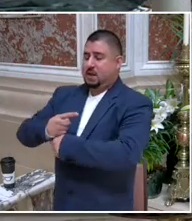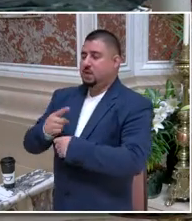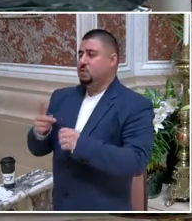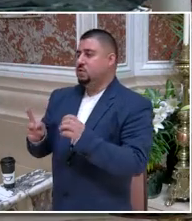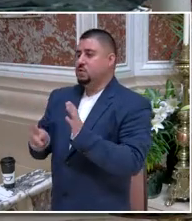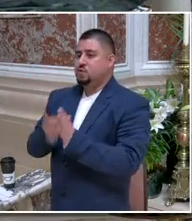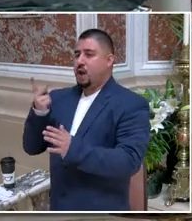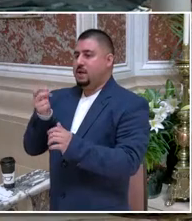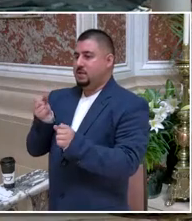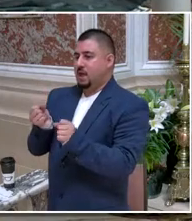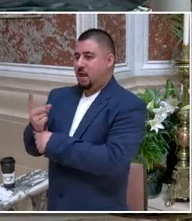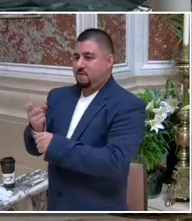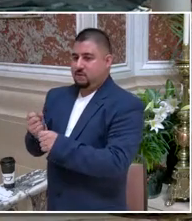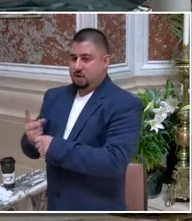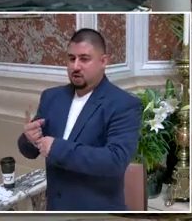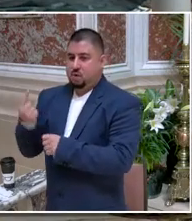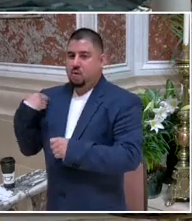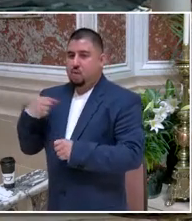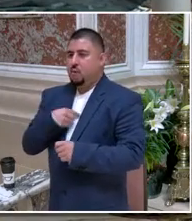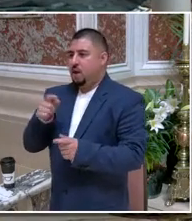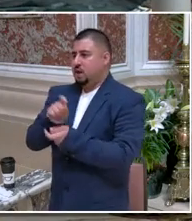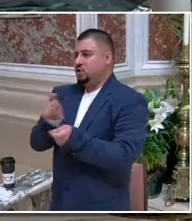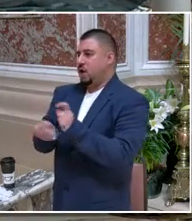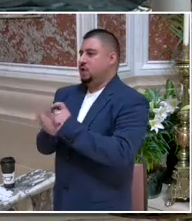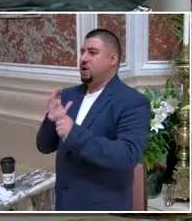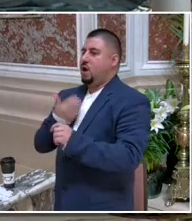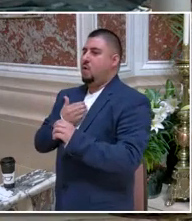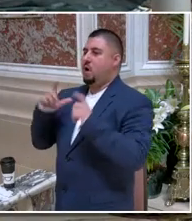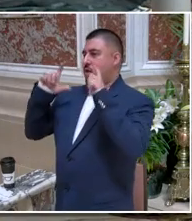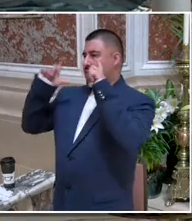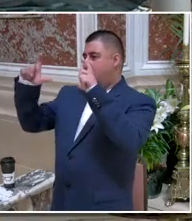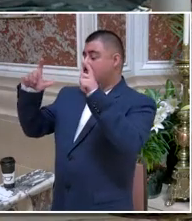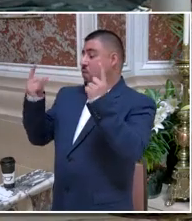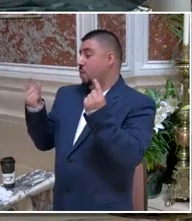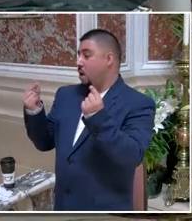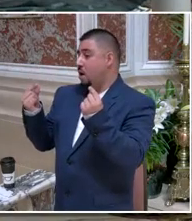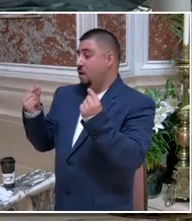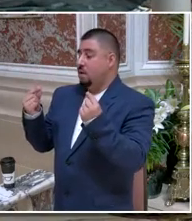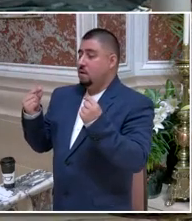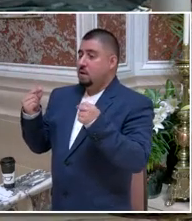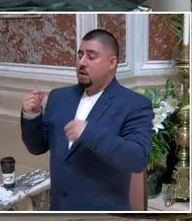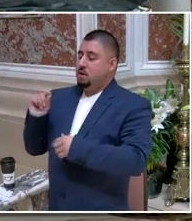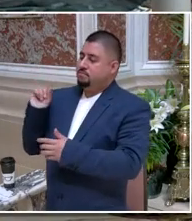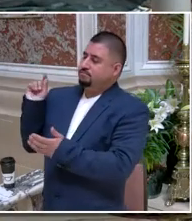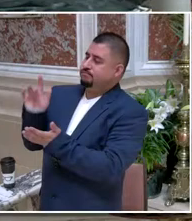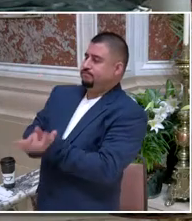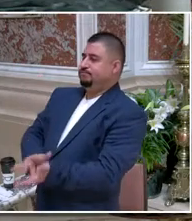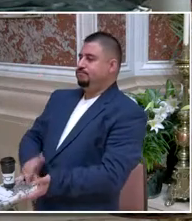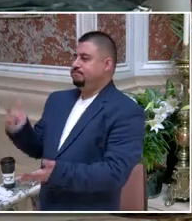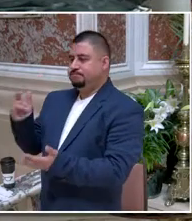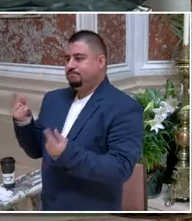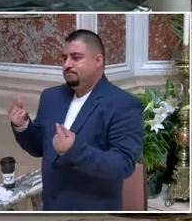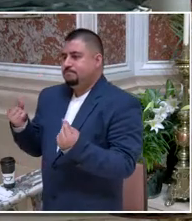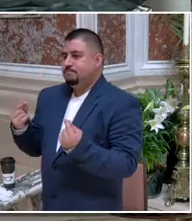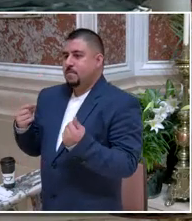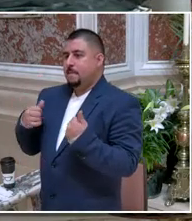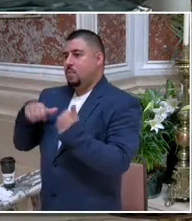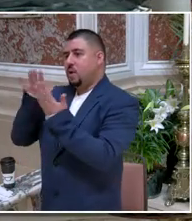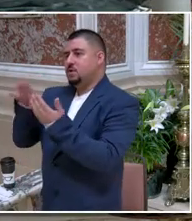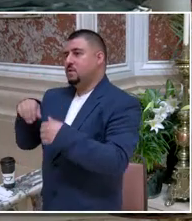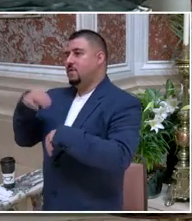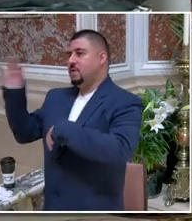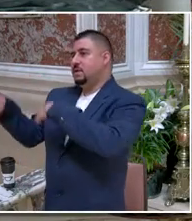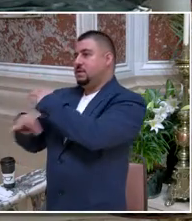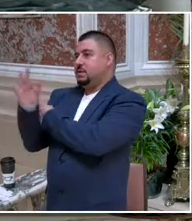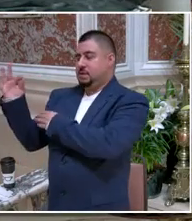Twice each year, we change our clocks to take the greatest advantage of the presence of the